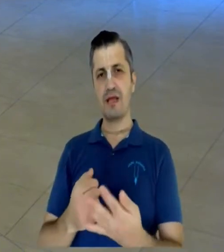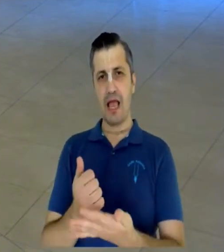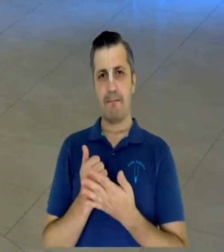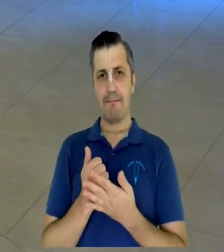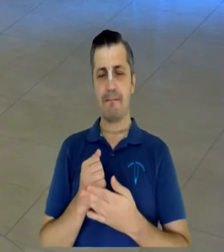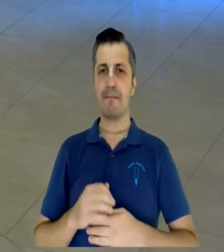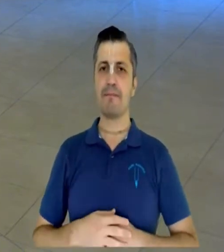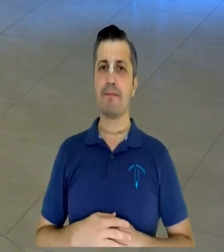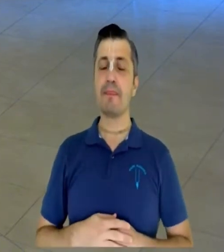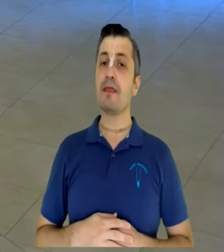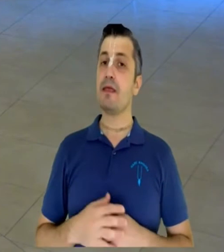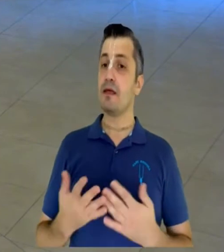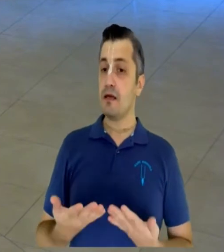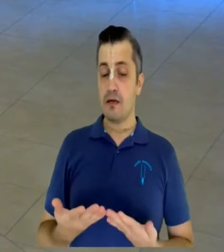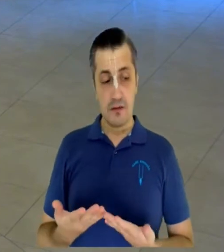Yes, Mataji.